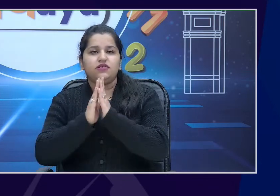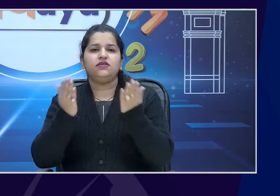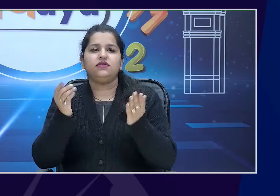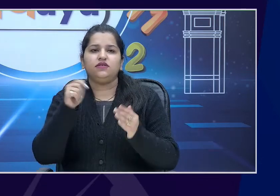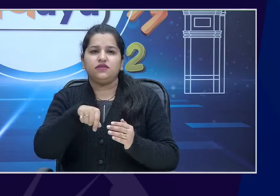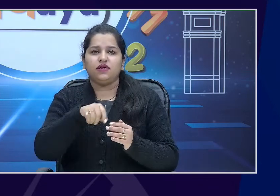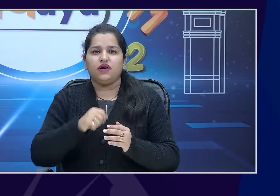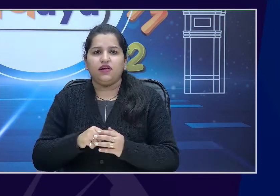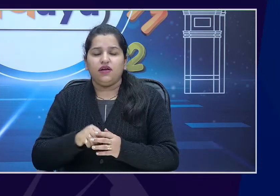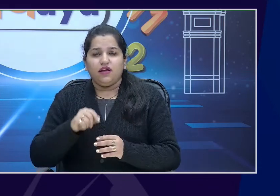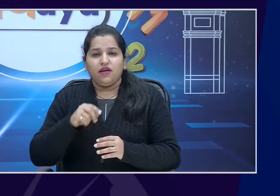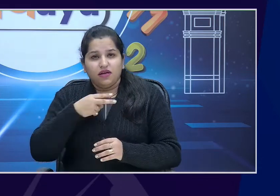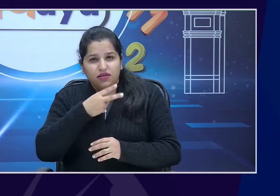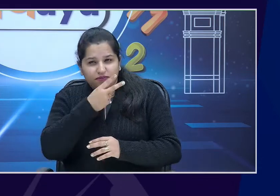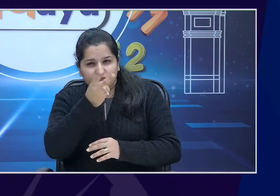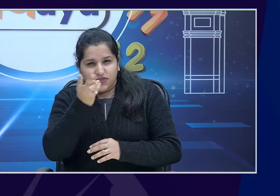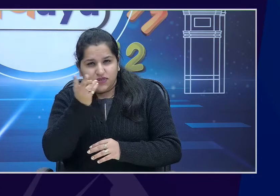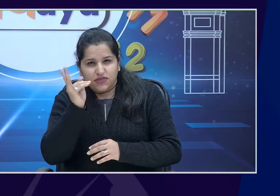pictures. So what